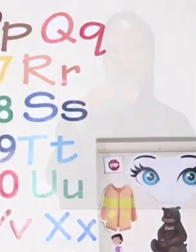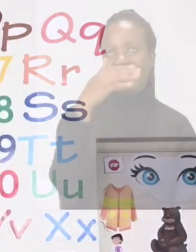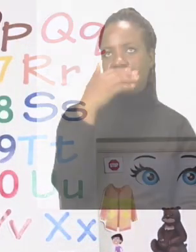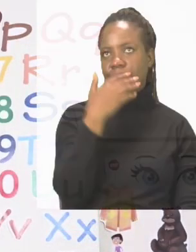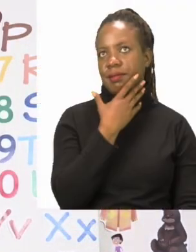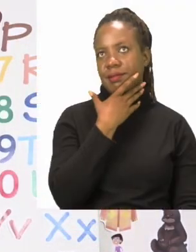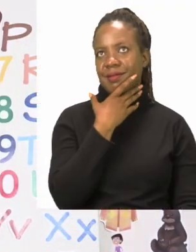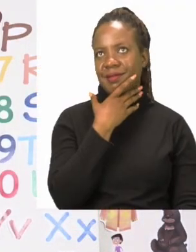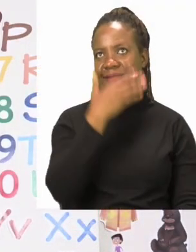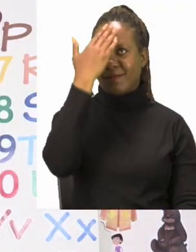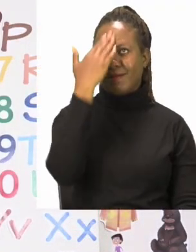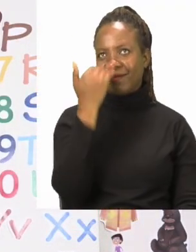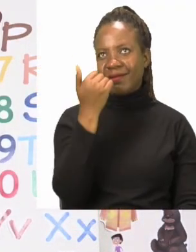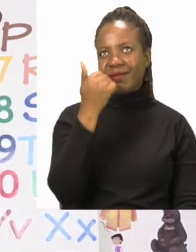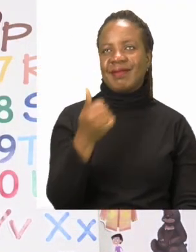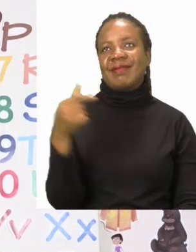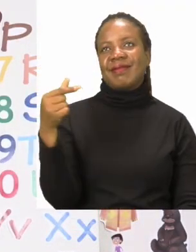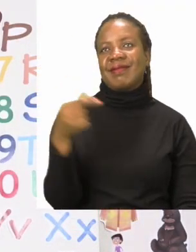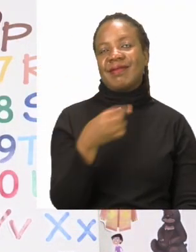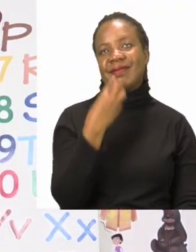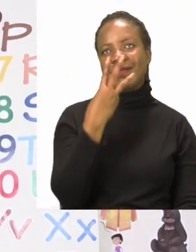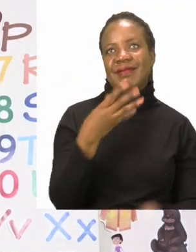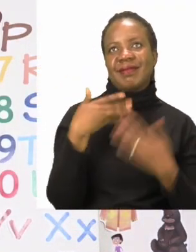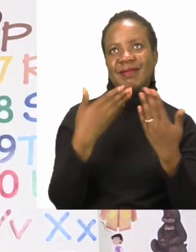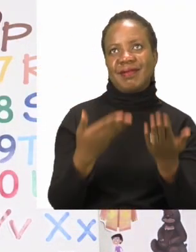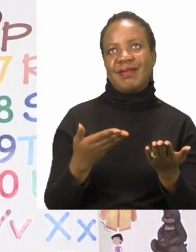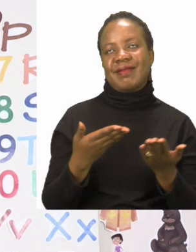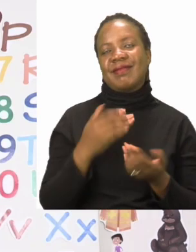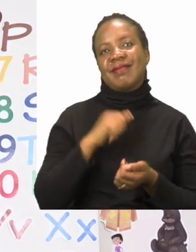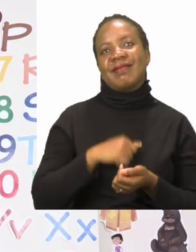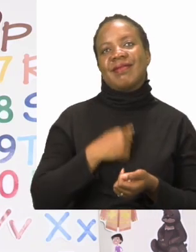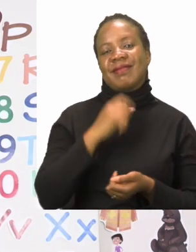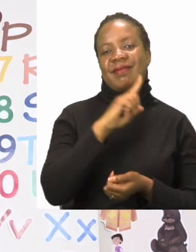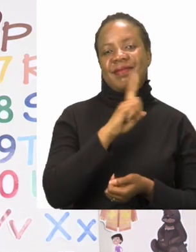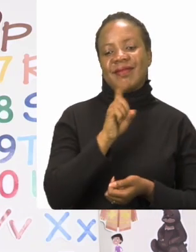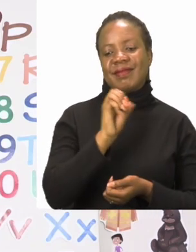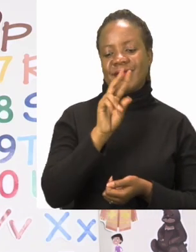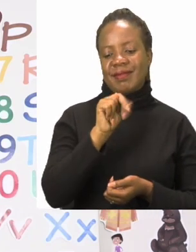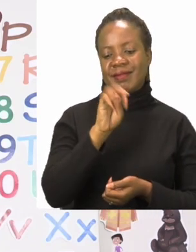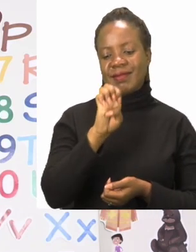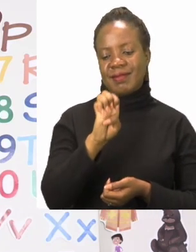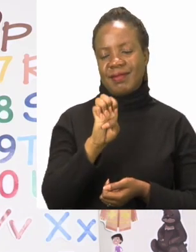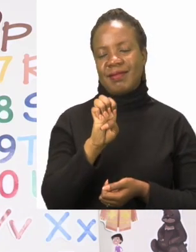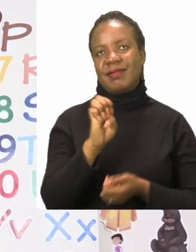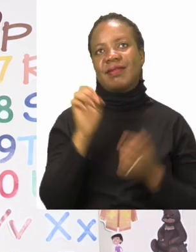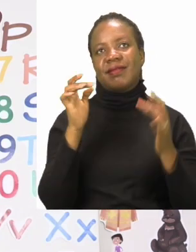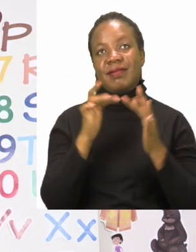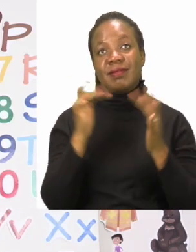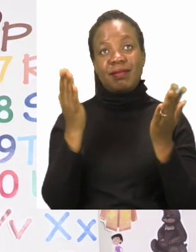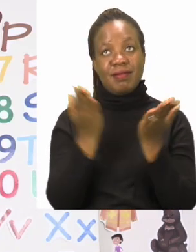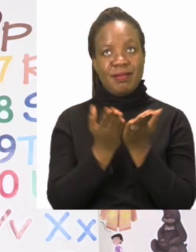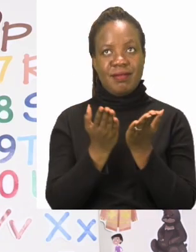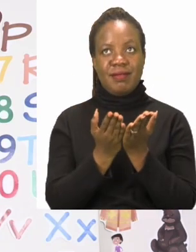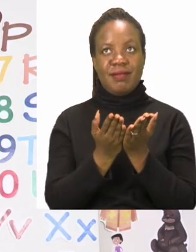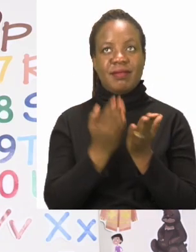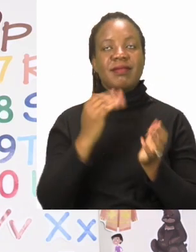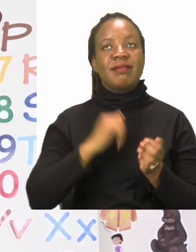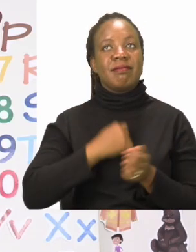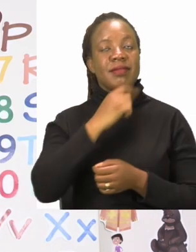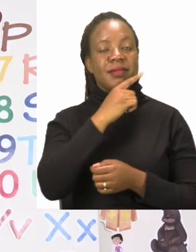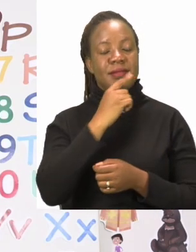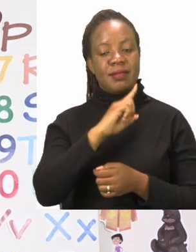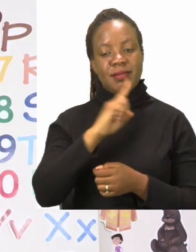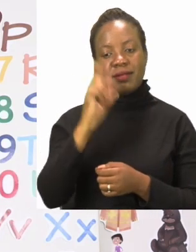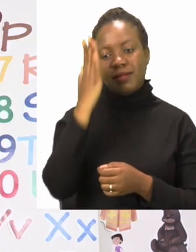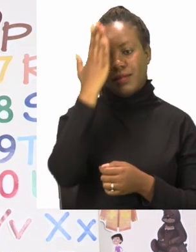Hello grade 3s and welcome to My Zone Online School. My name is Teacher Mutsa